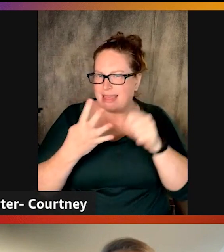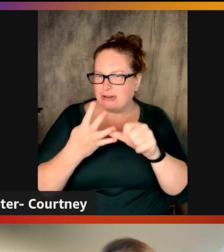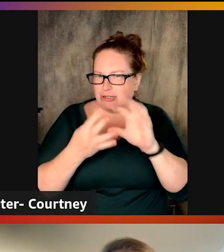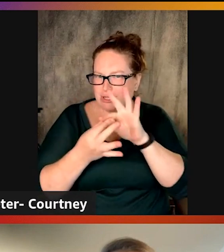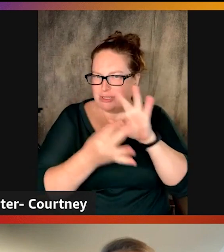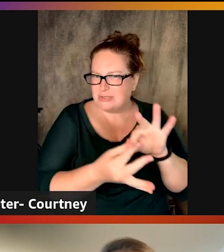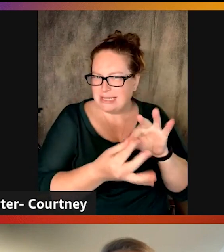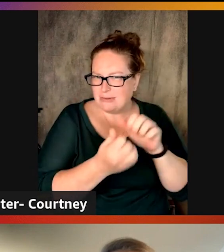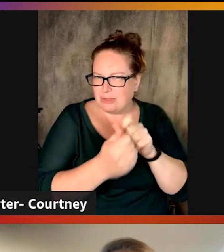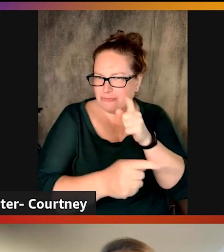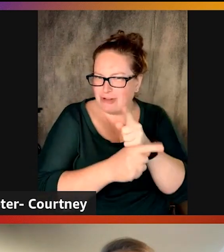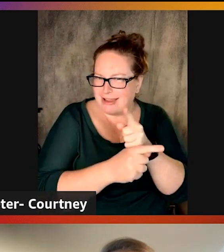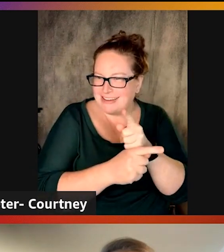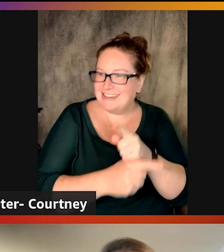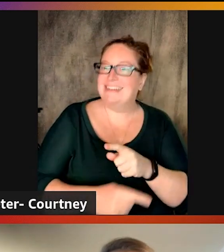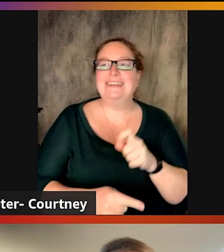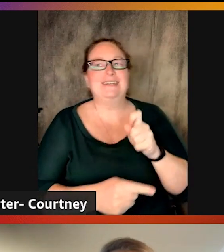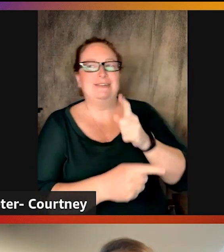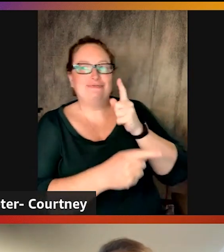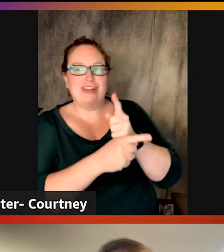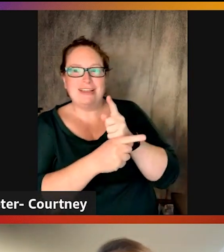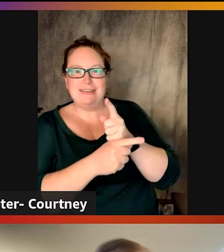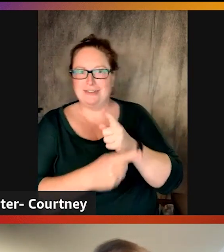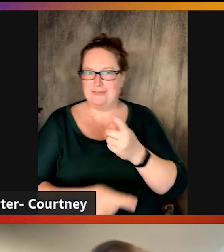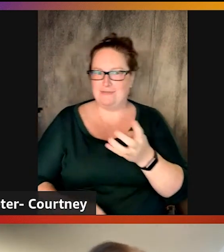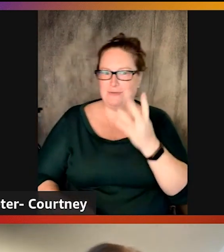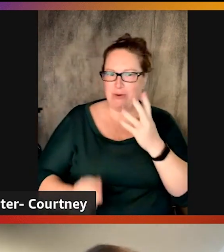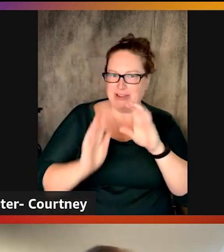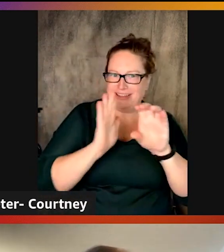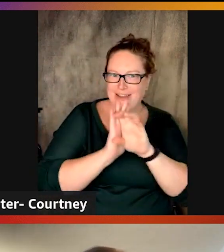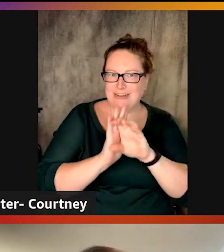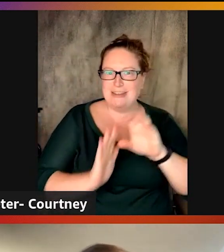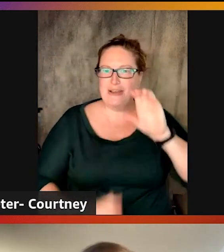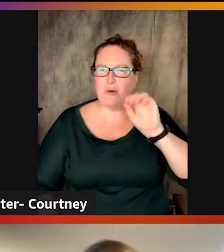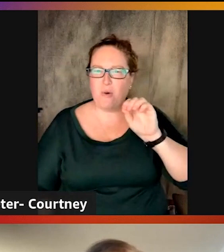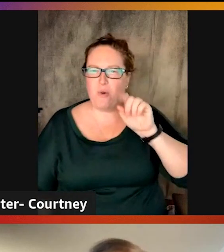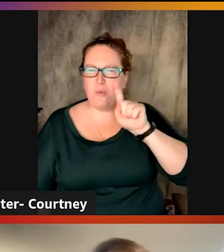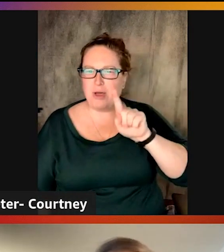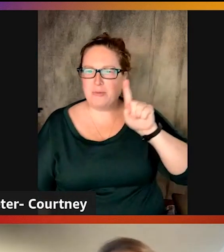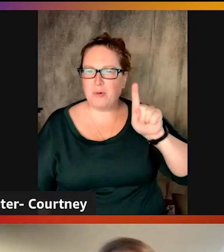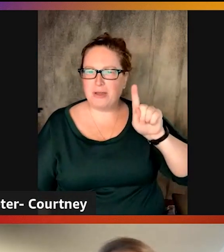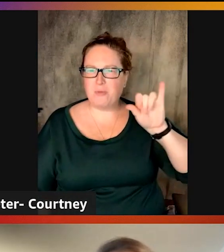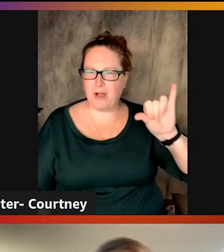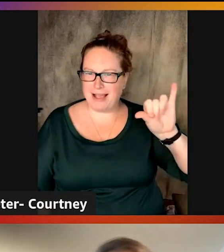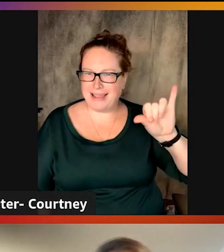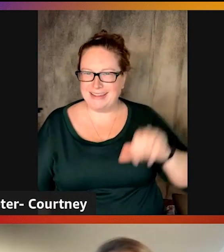right? That's right. Or four characters. O11Y.